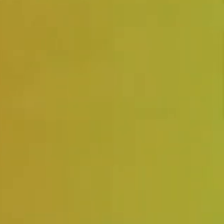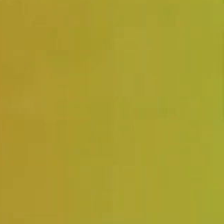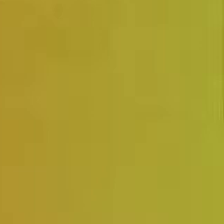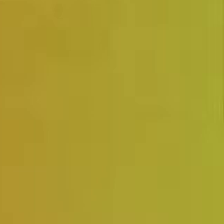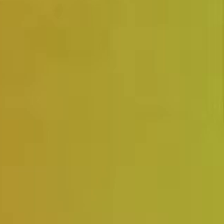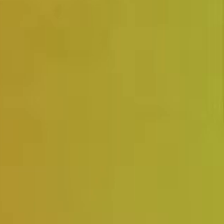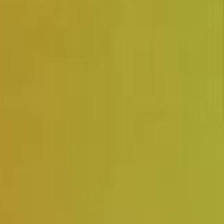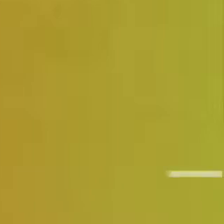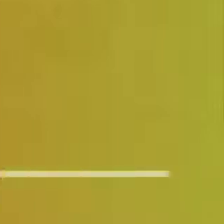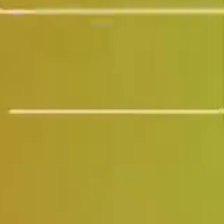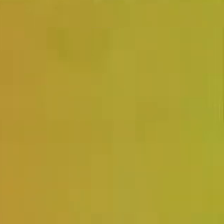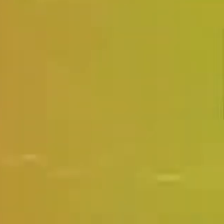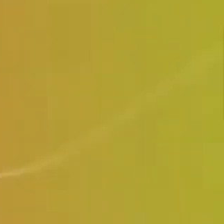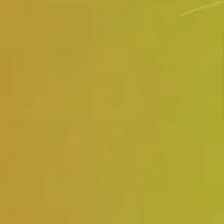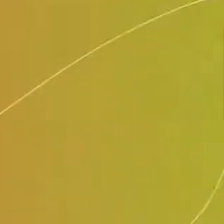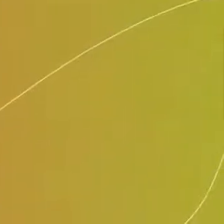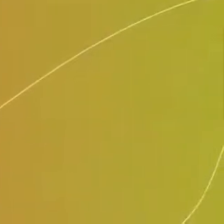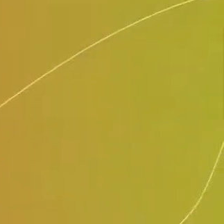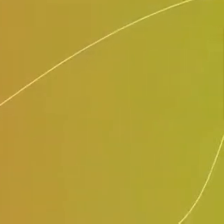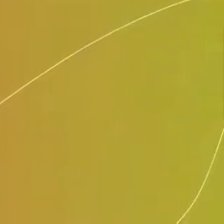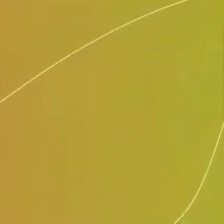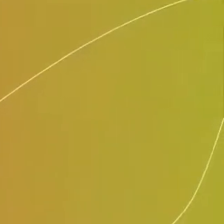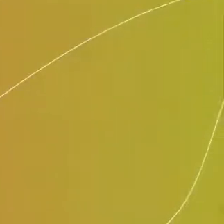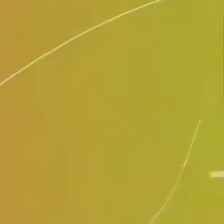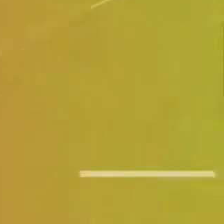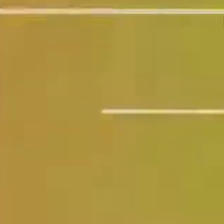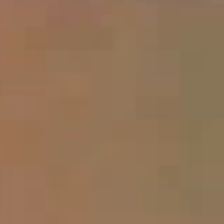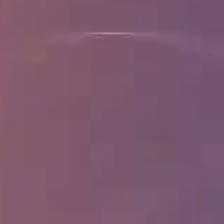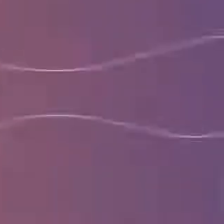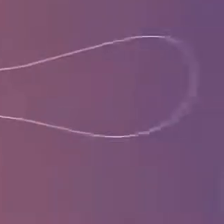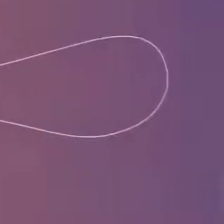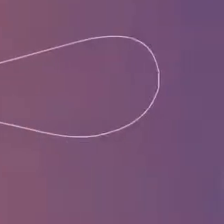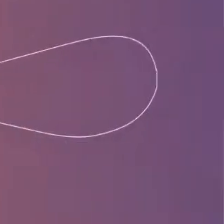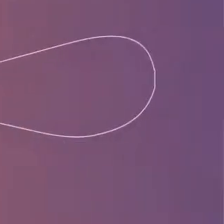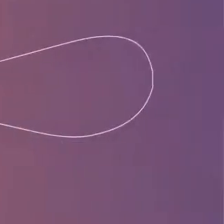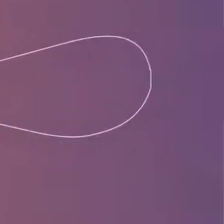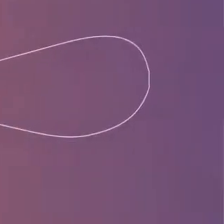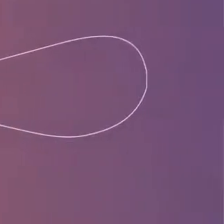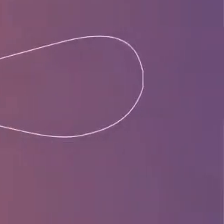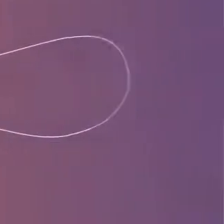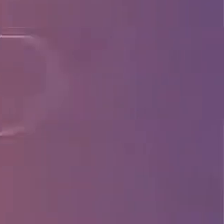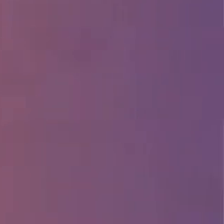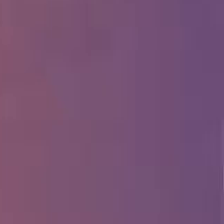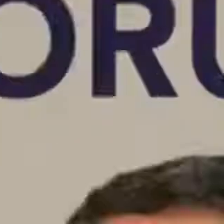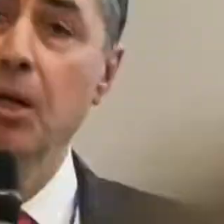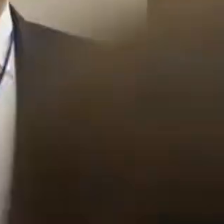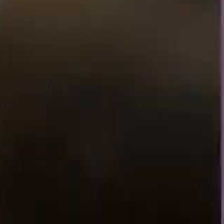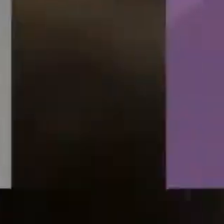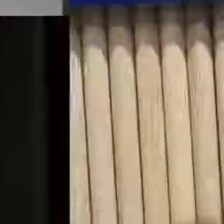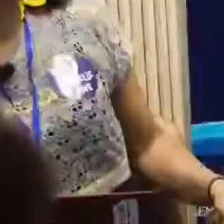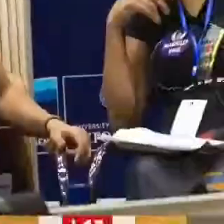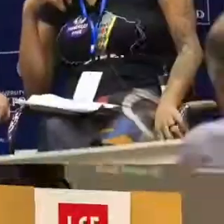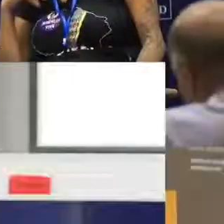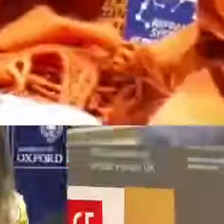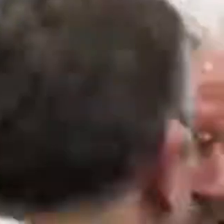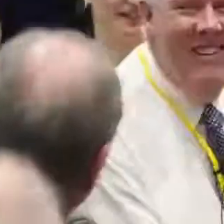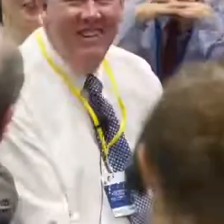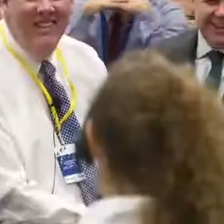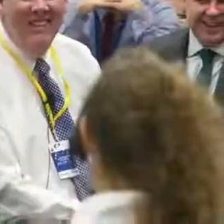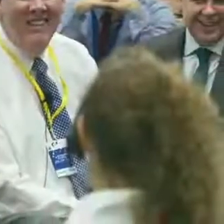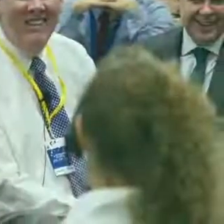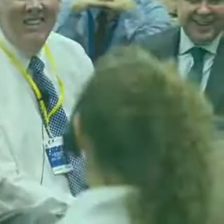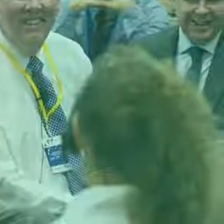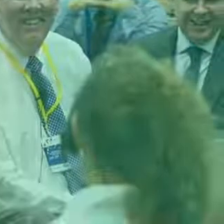Pensa que um desatino não compensa. Sei que a vontade